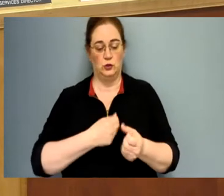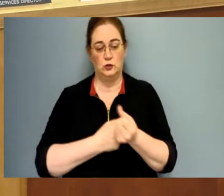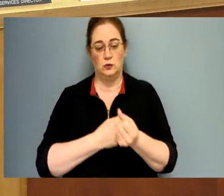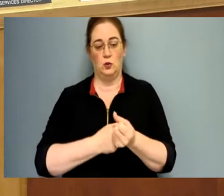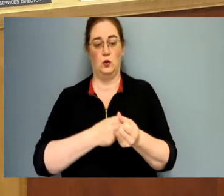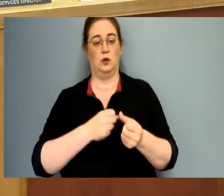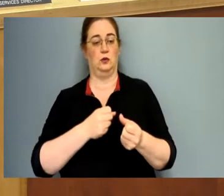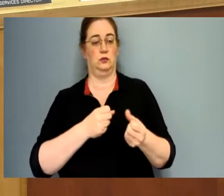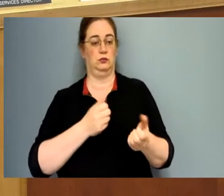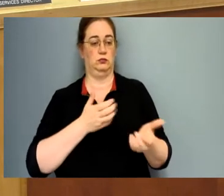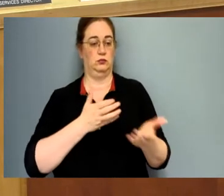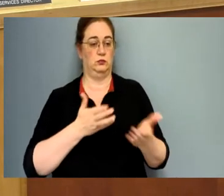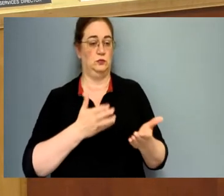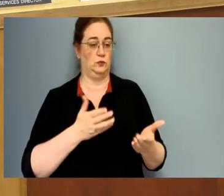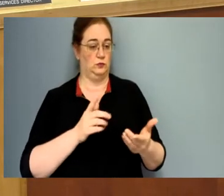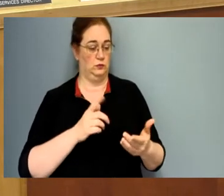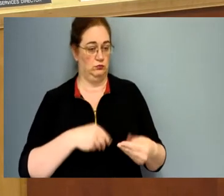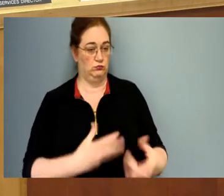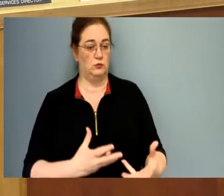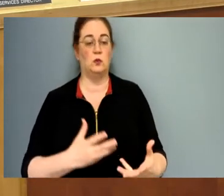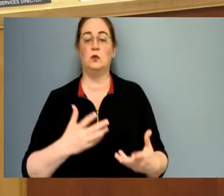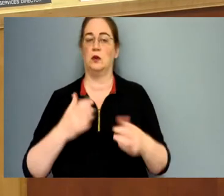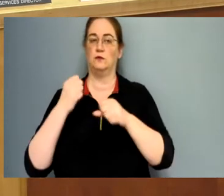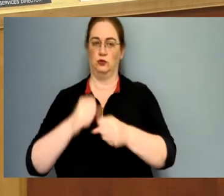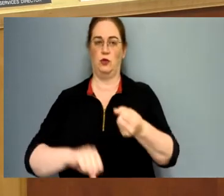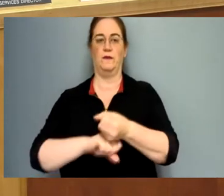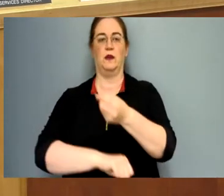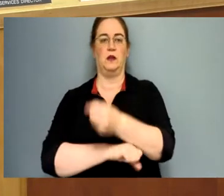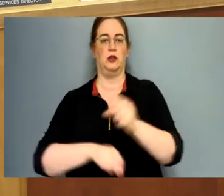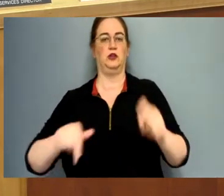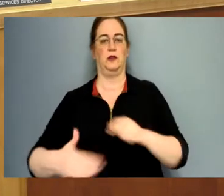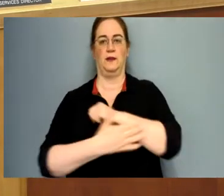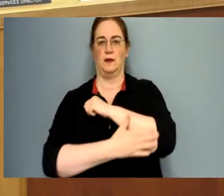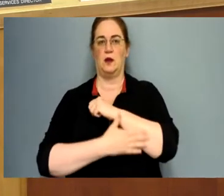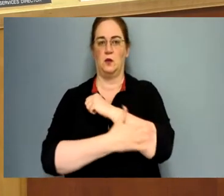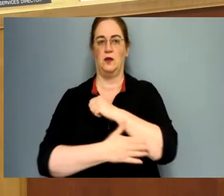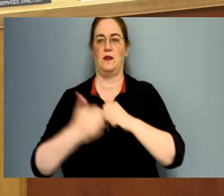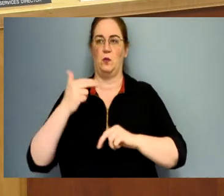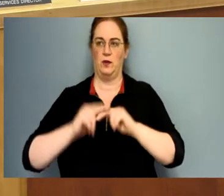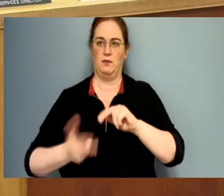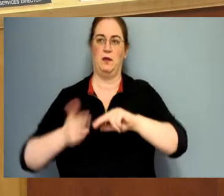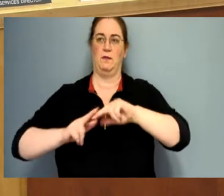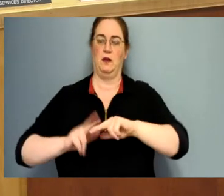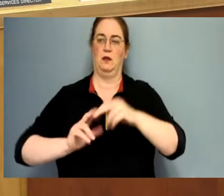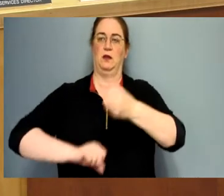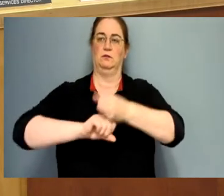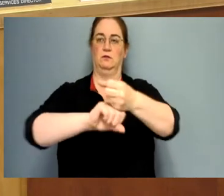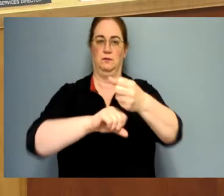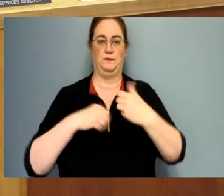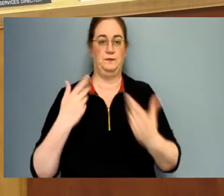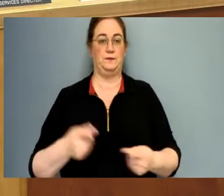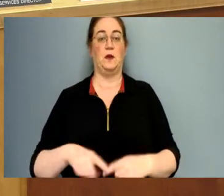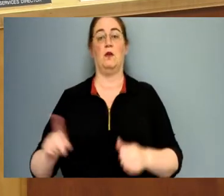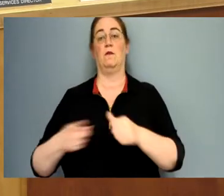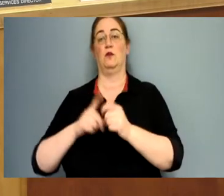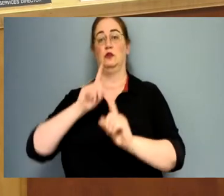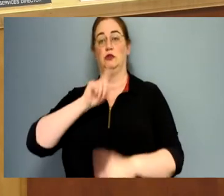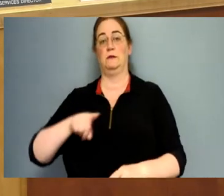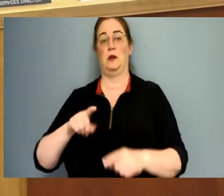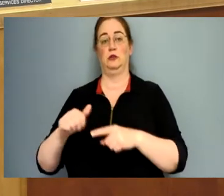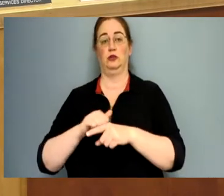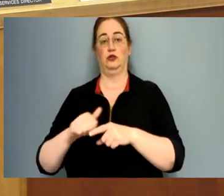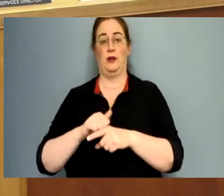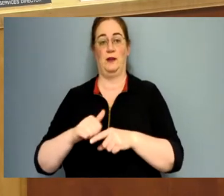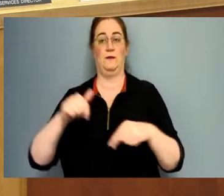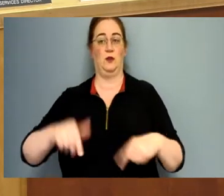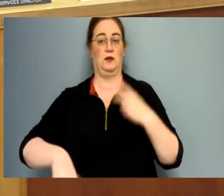our services, we do have a strong foundation here in the county that we've been building on. Our first responders train